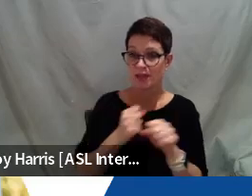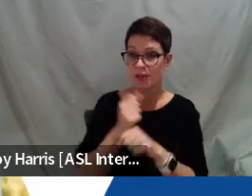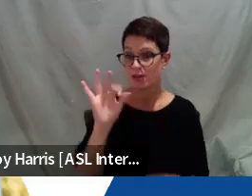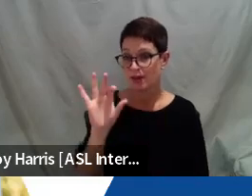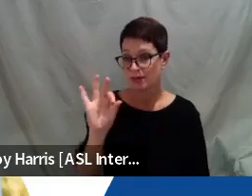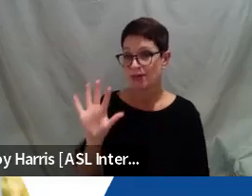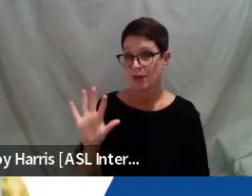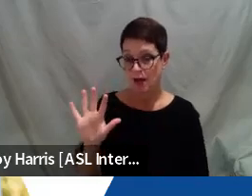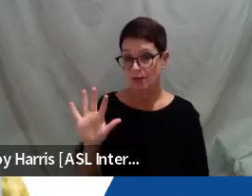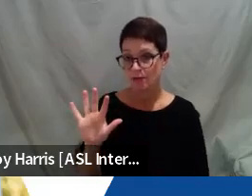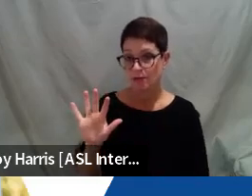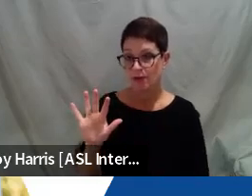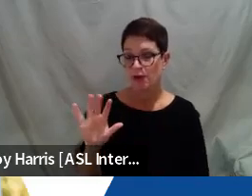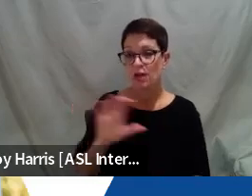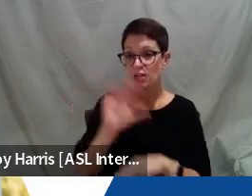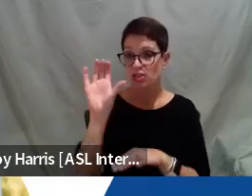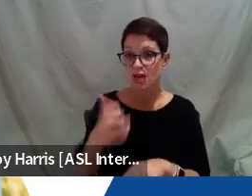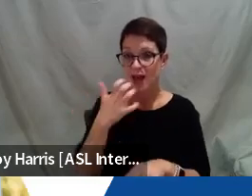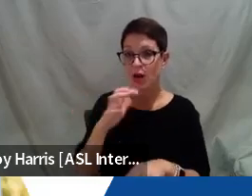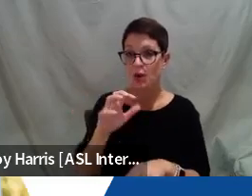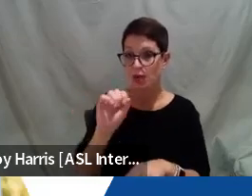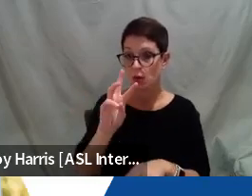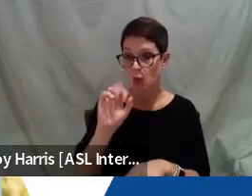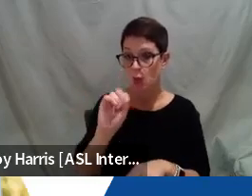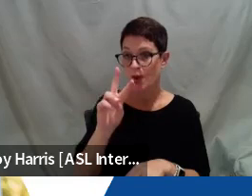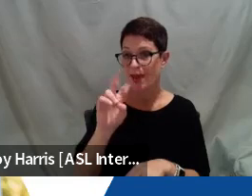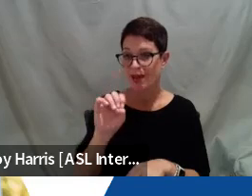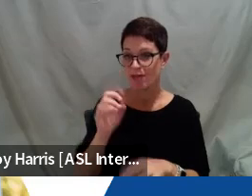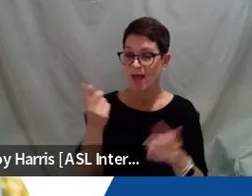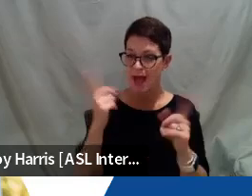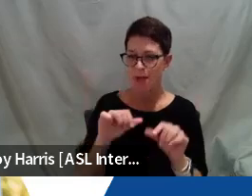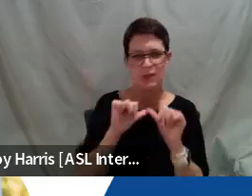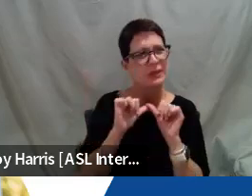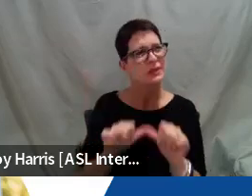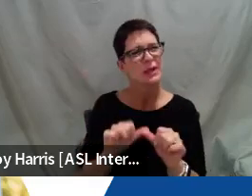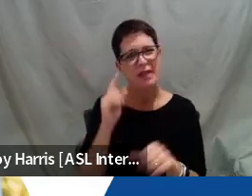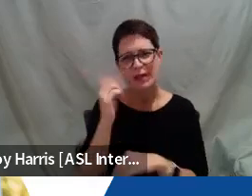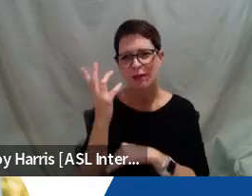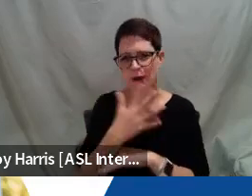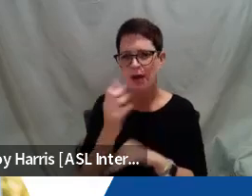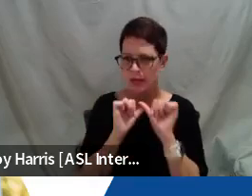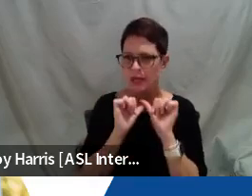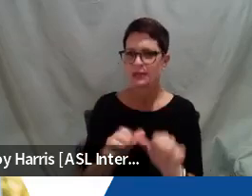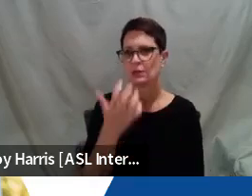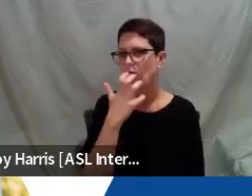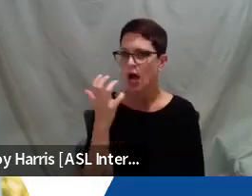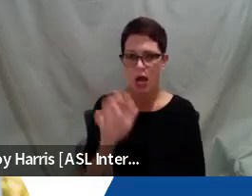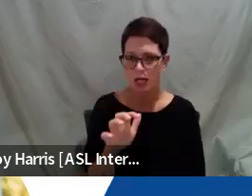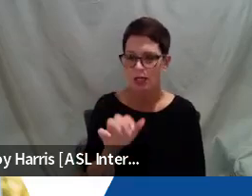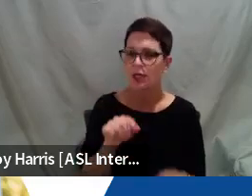1995, a Chicago heat wave occurred, and it lasted, I think, about 5 days. And in